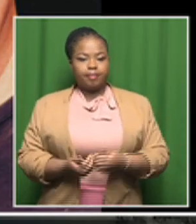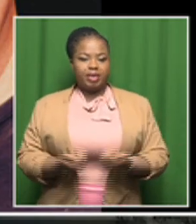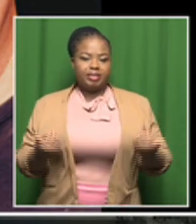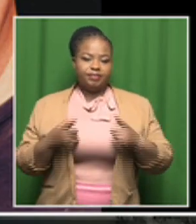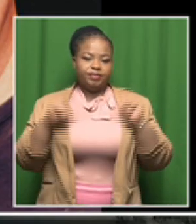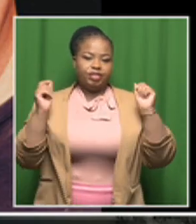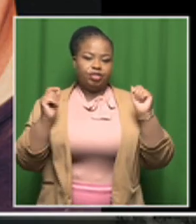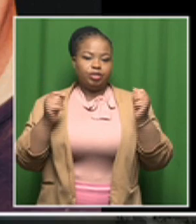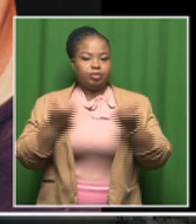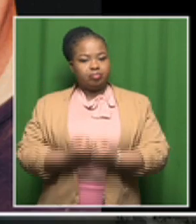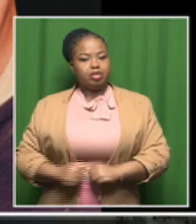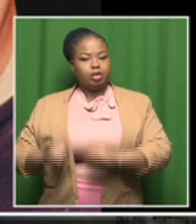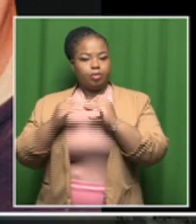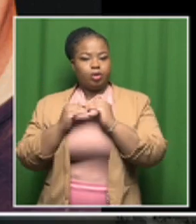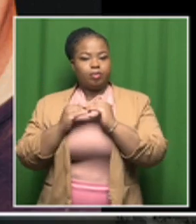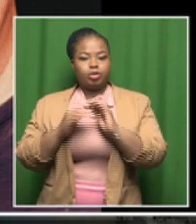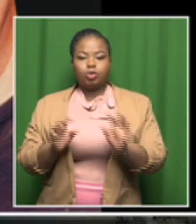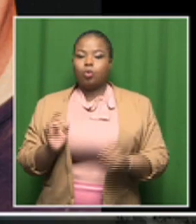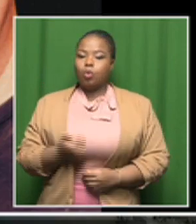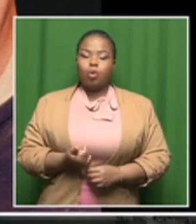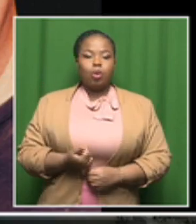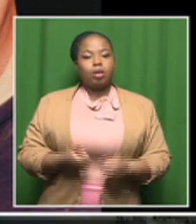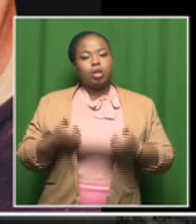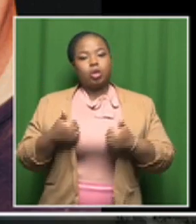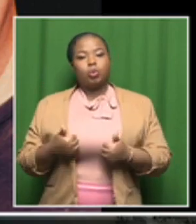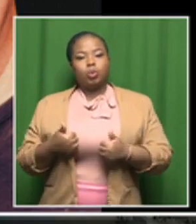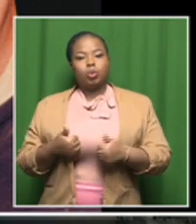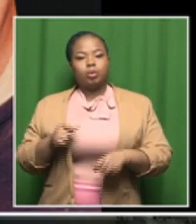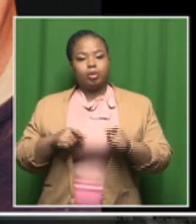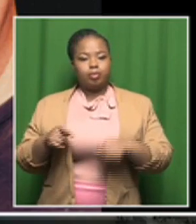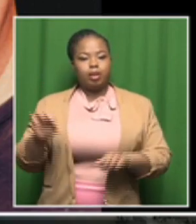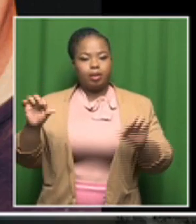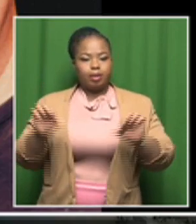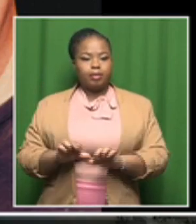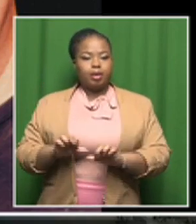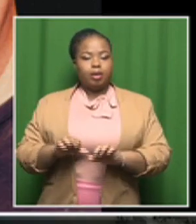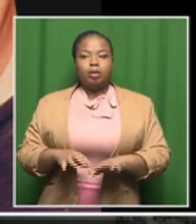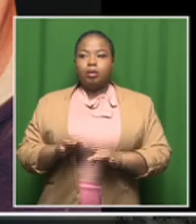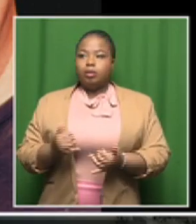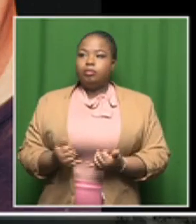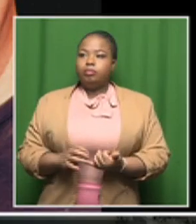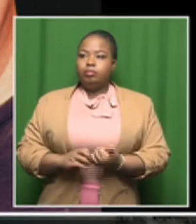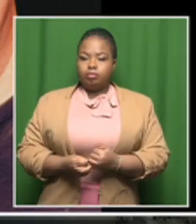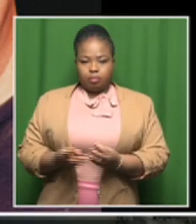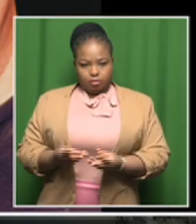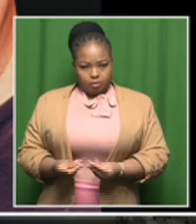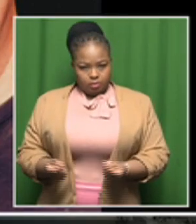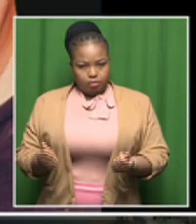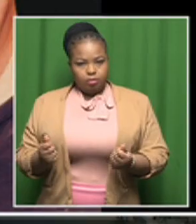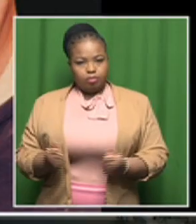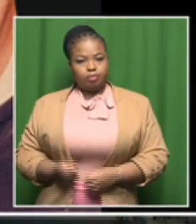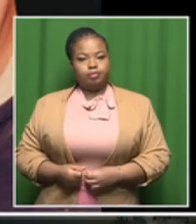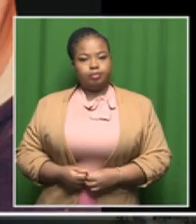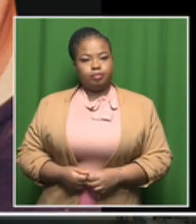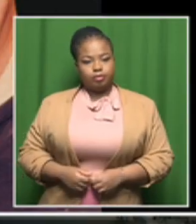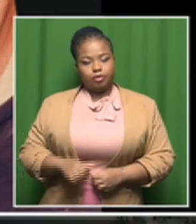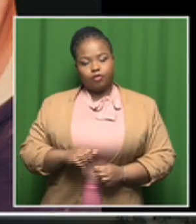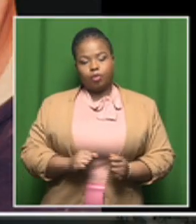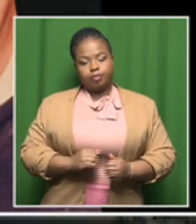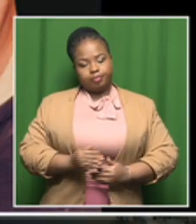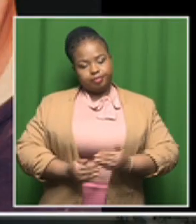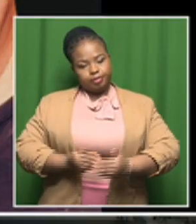was a democracy. All the good guys were back in power. We must now try and solve it and take the alphabet from A to